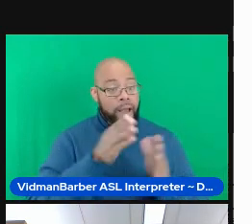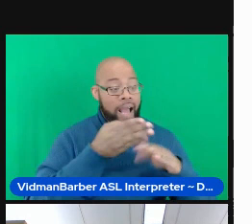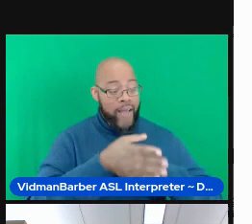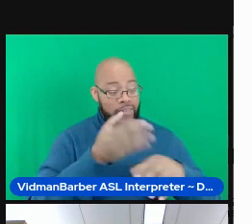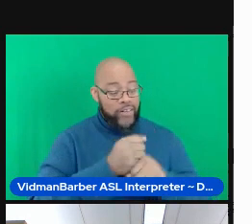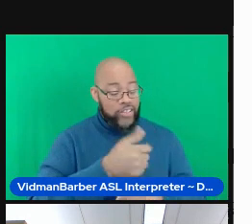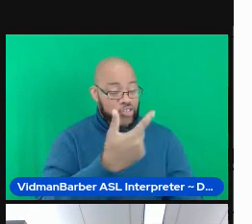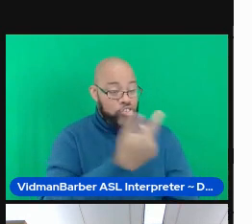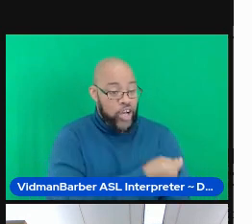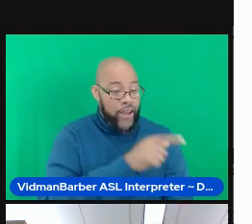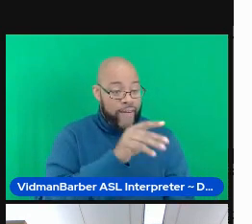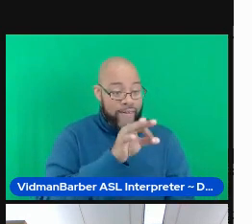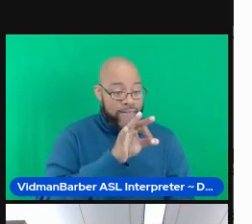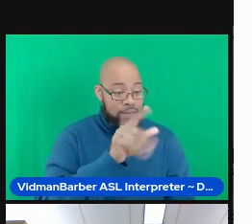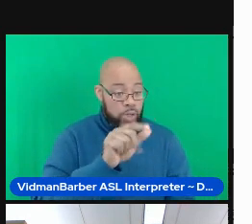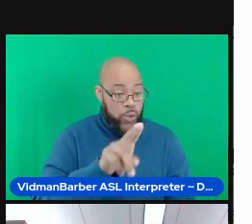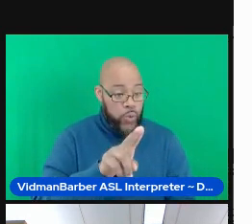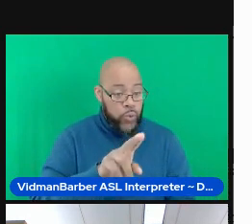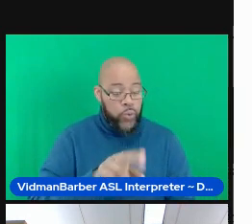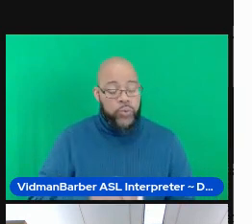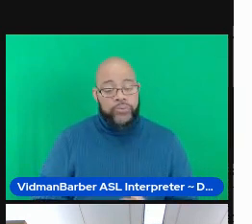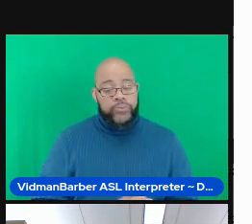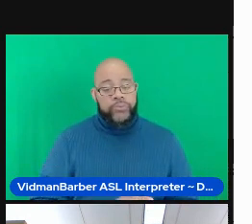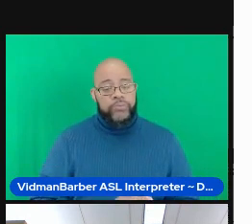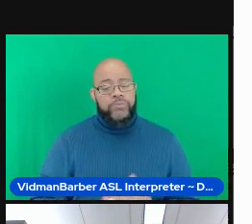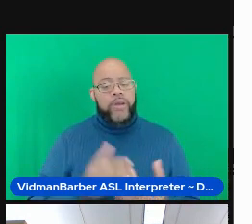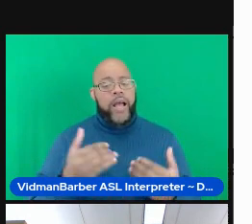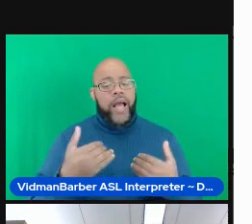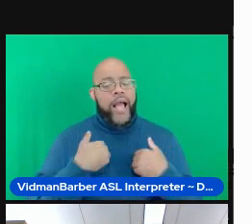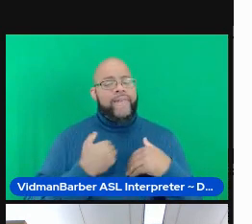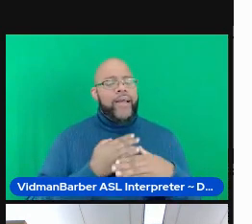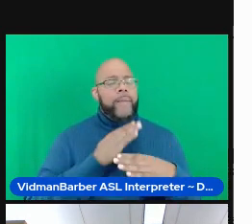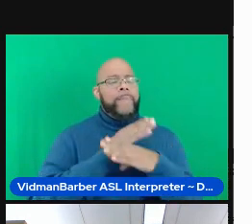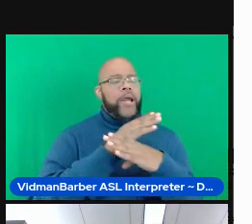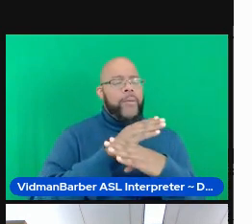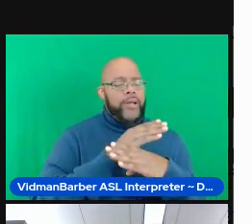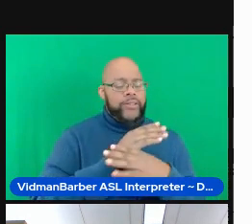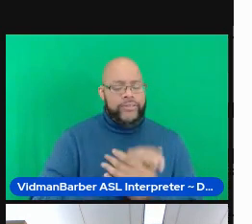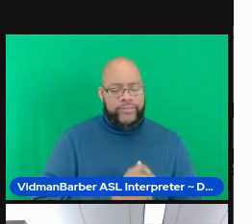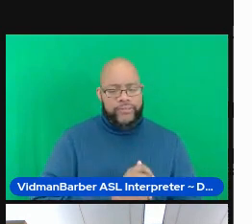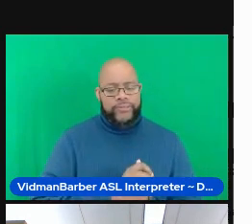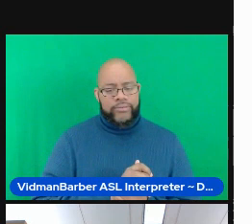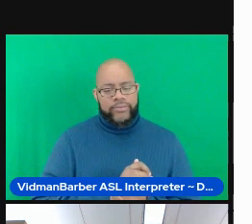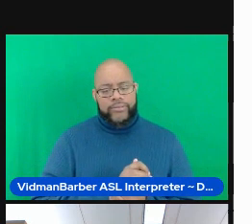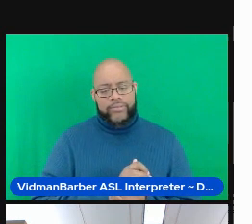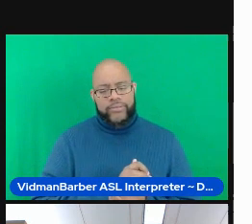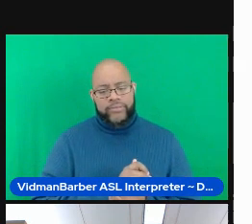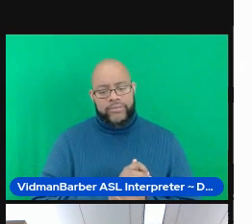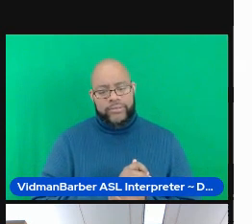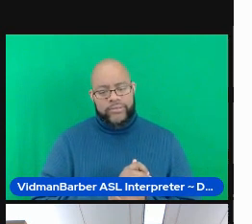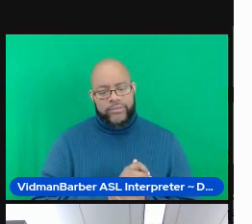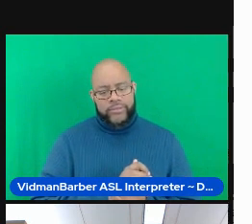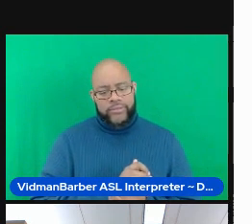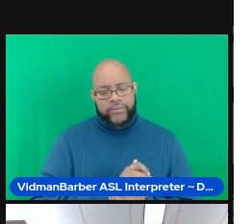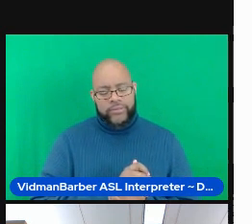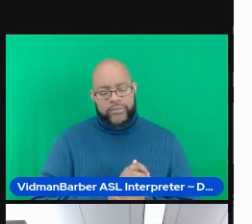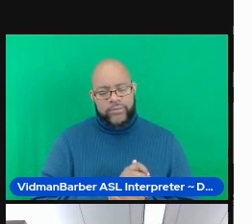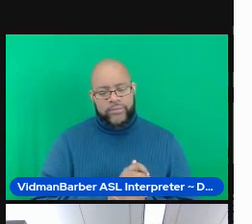influenza vaccine have an impairment in the